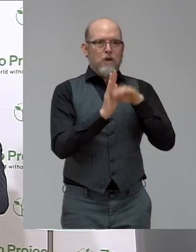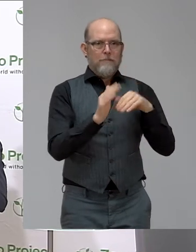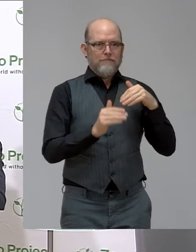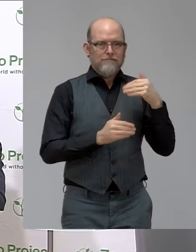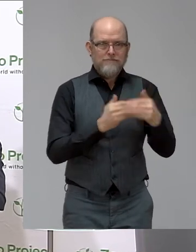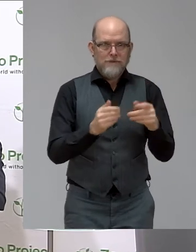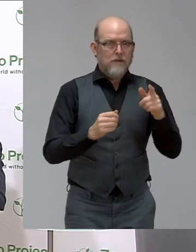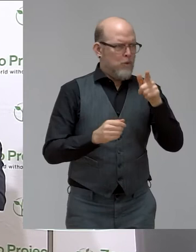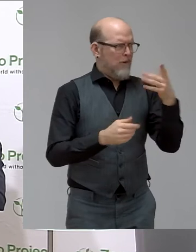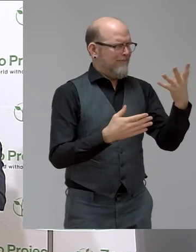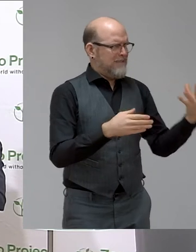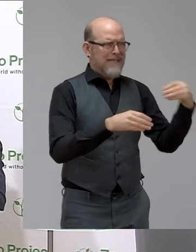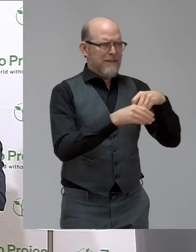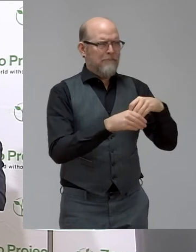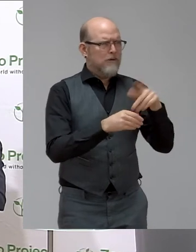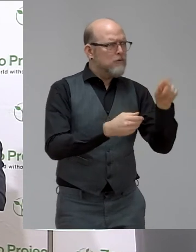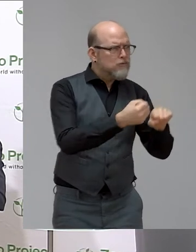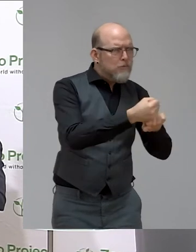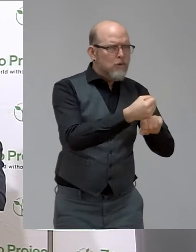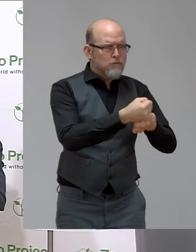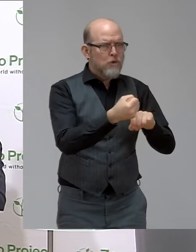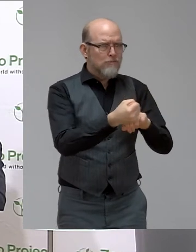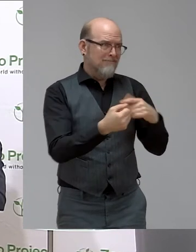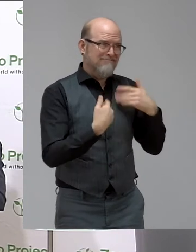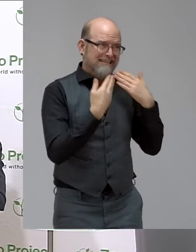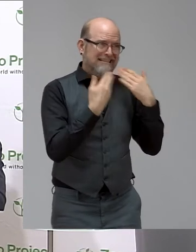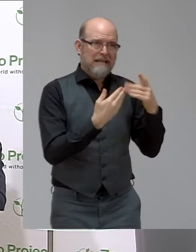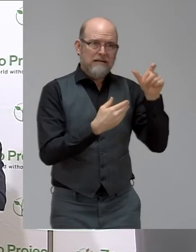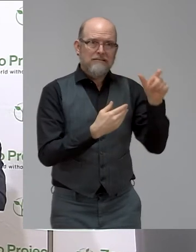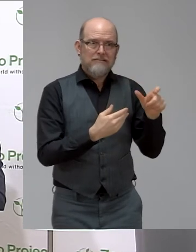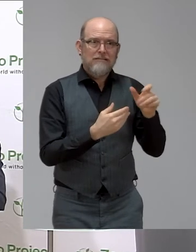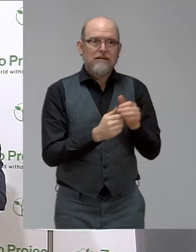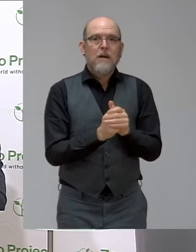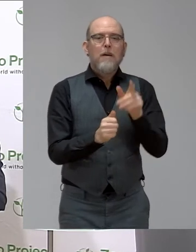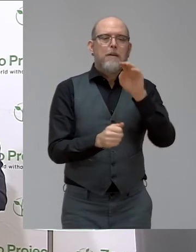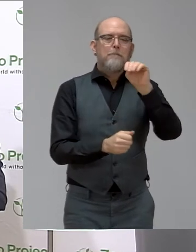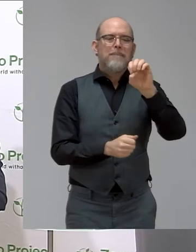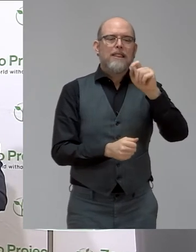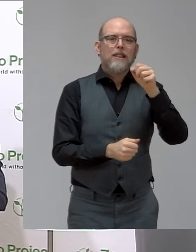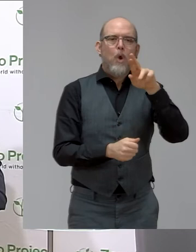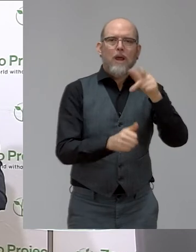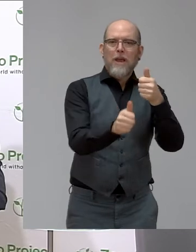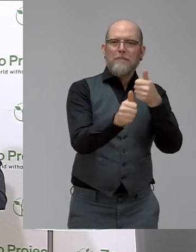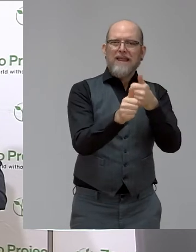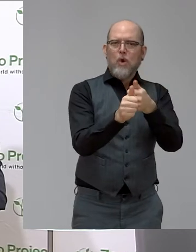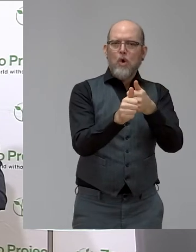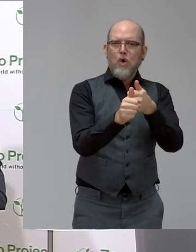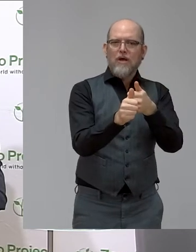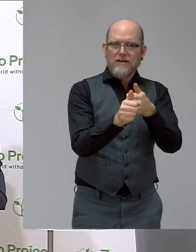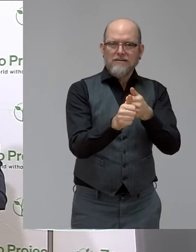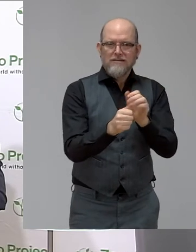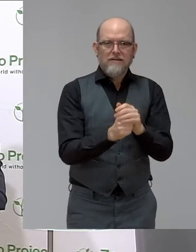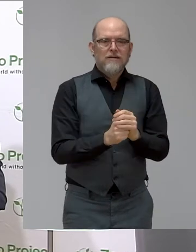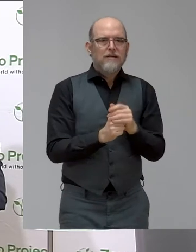energy to support these projects. How would you describe this program in one word? And one why word. Would you choose that word, maybe? One